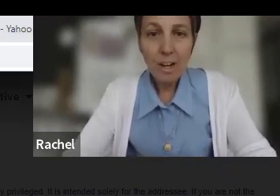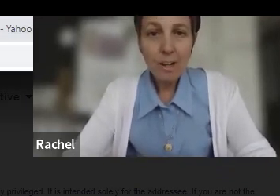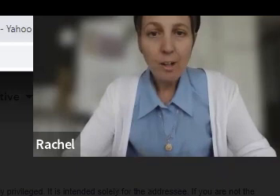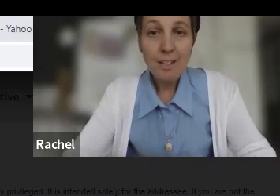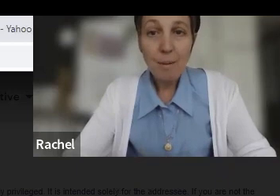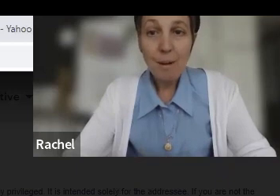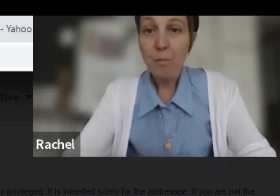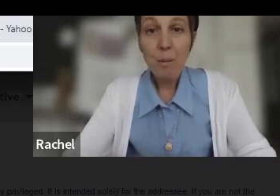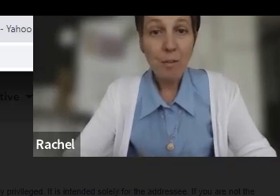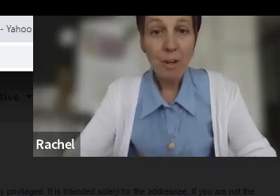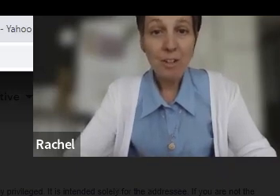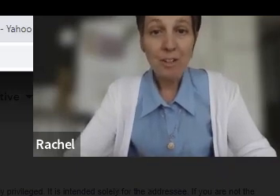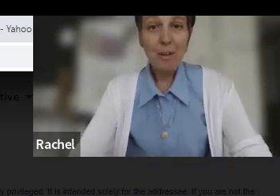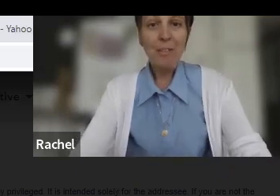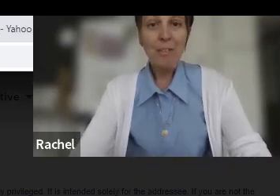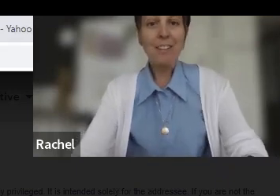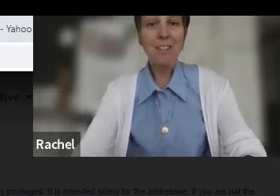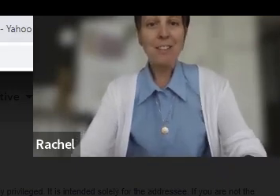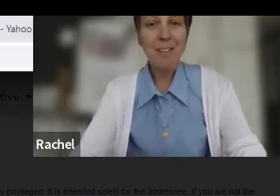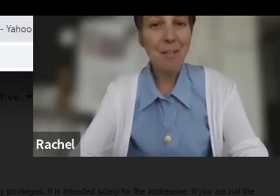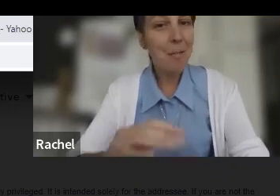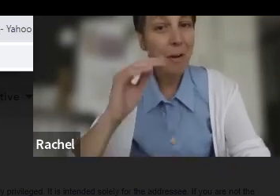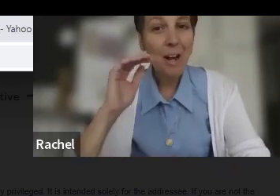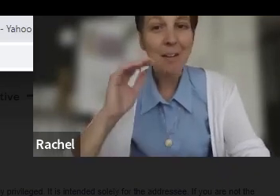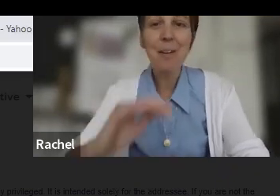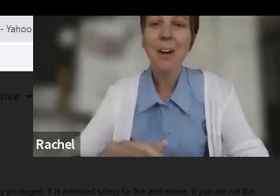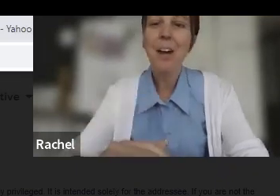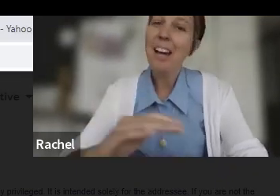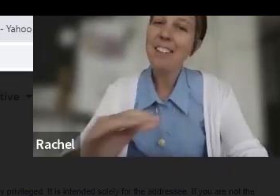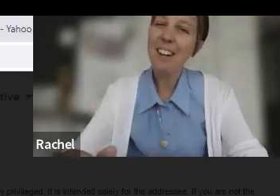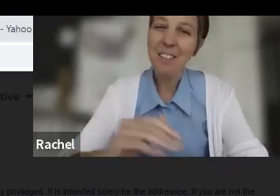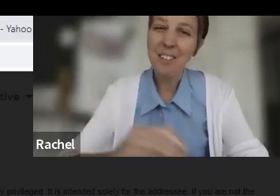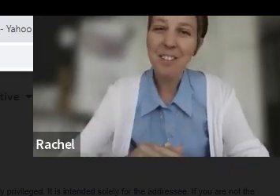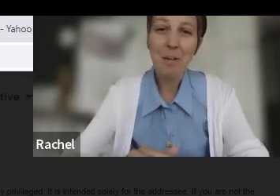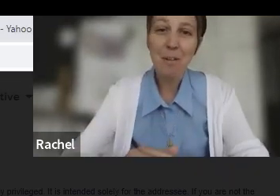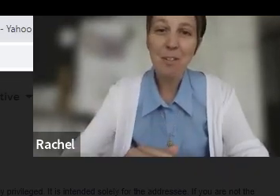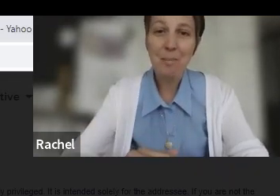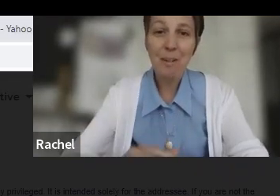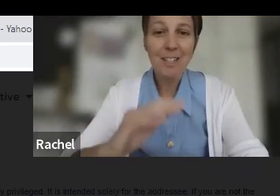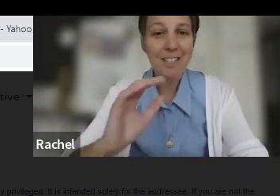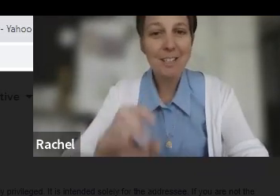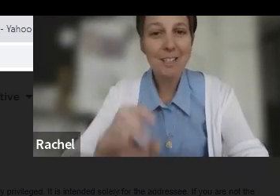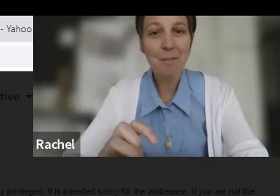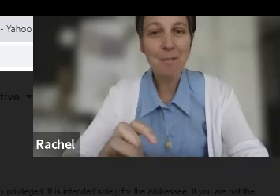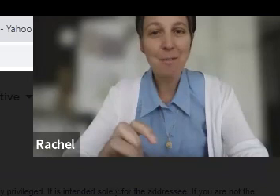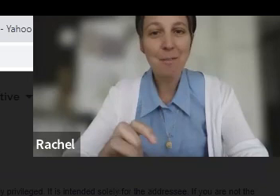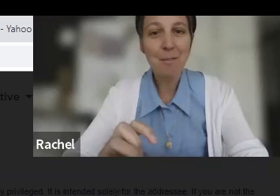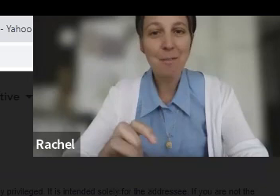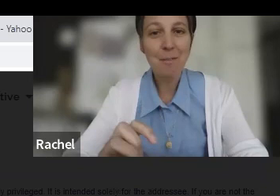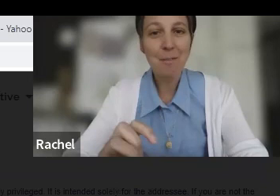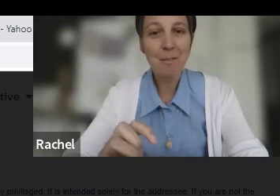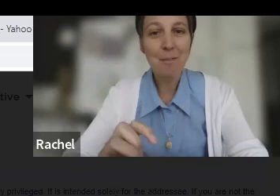It's the one that I know least about, so if people have questions about that schema therapy one, I'd have to just signpost you to places. It's the